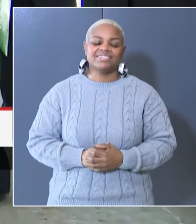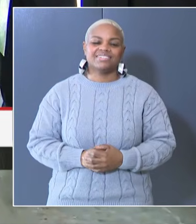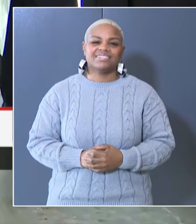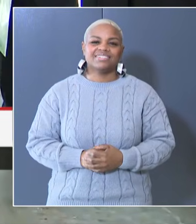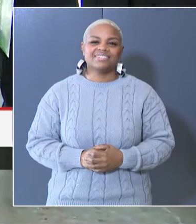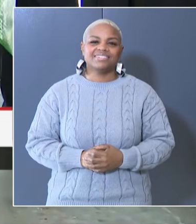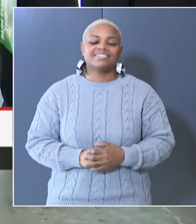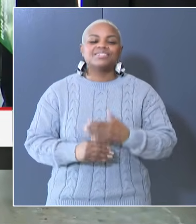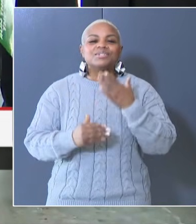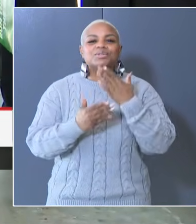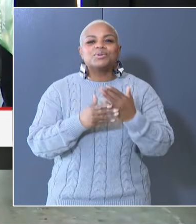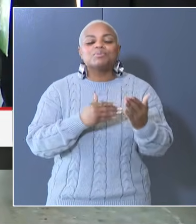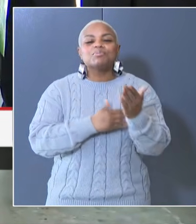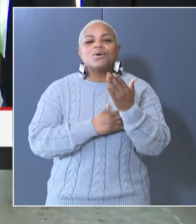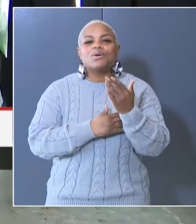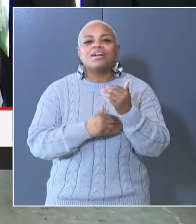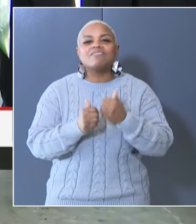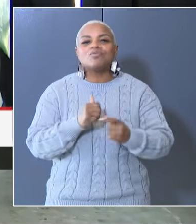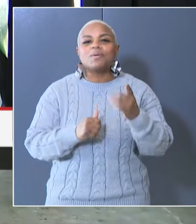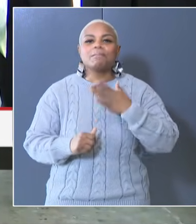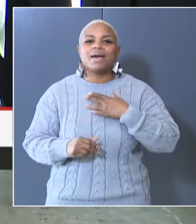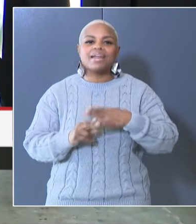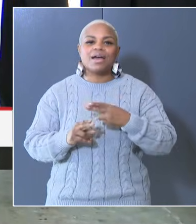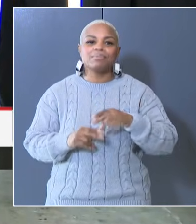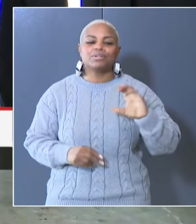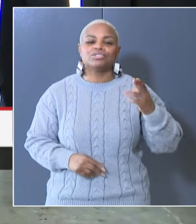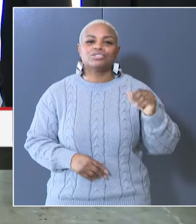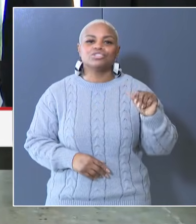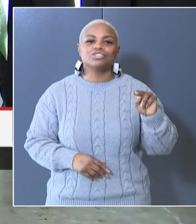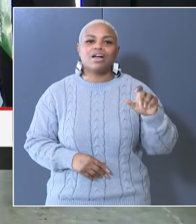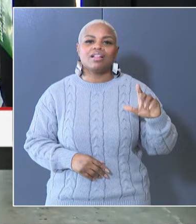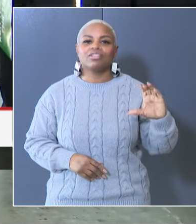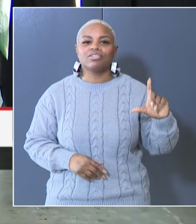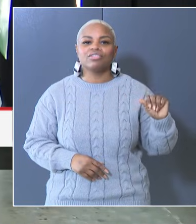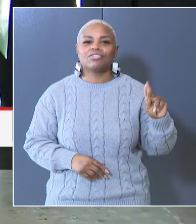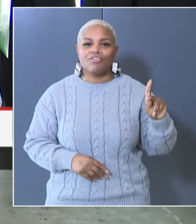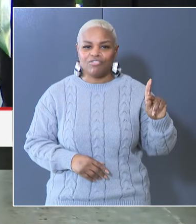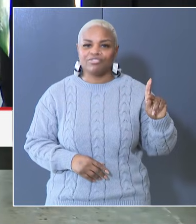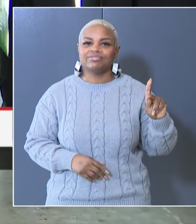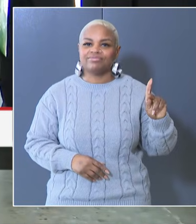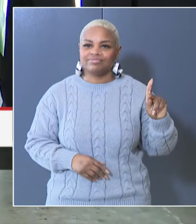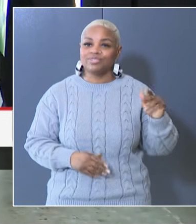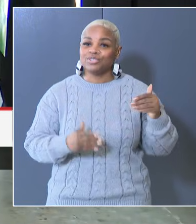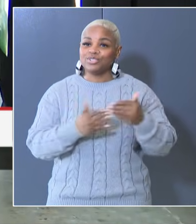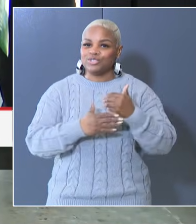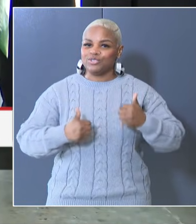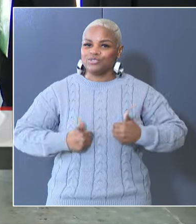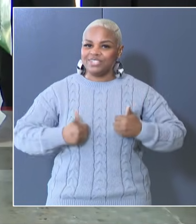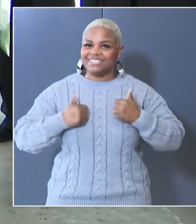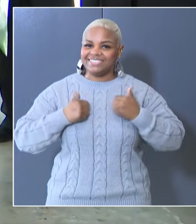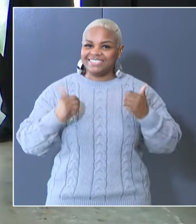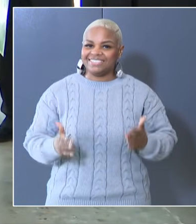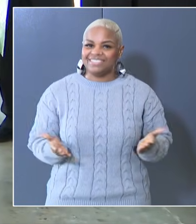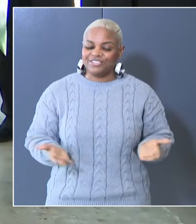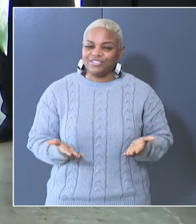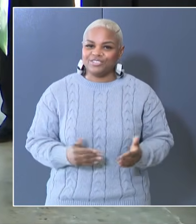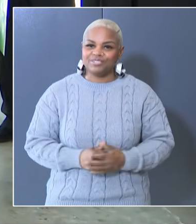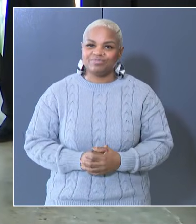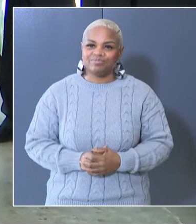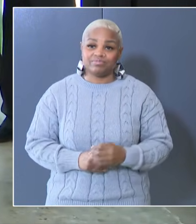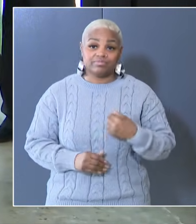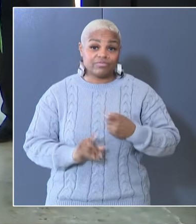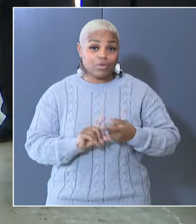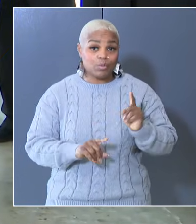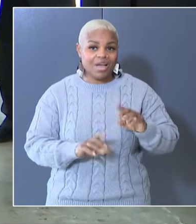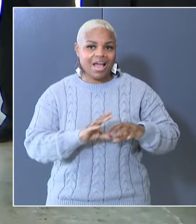Good morning, everyone. My name is Chanel Clark. I'm a new resident here, out of town, which the